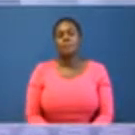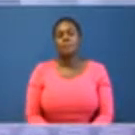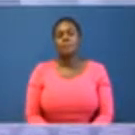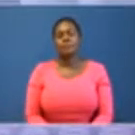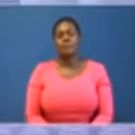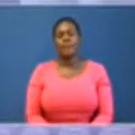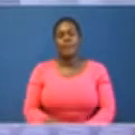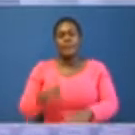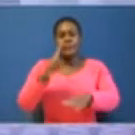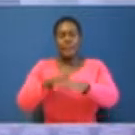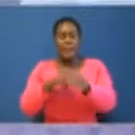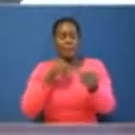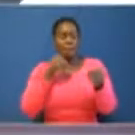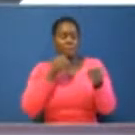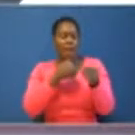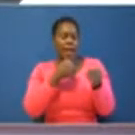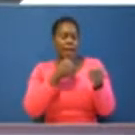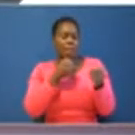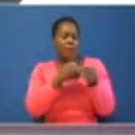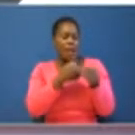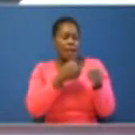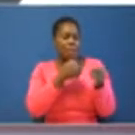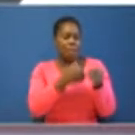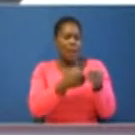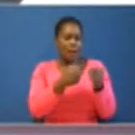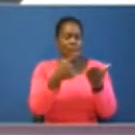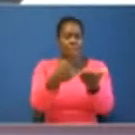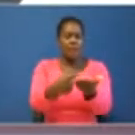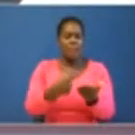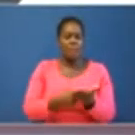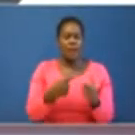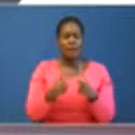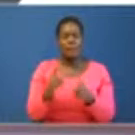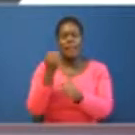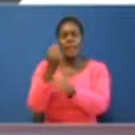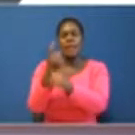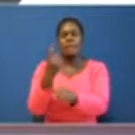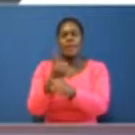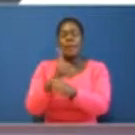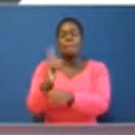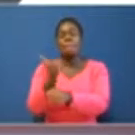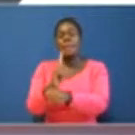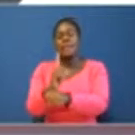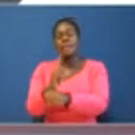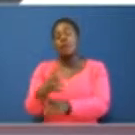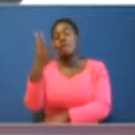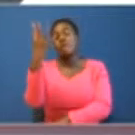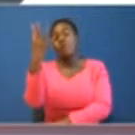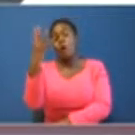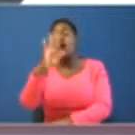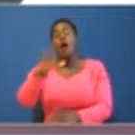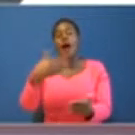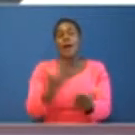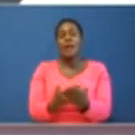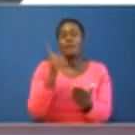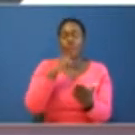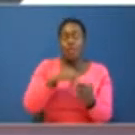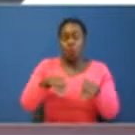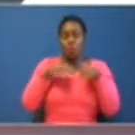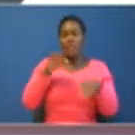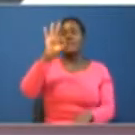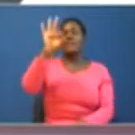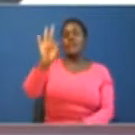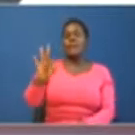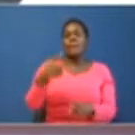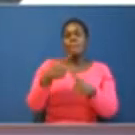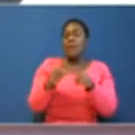well the clock is ticking indeed the debate starting in the next 11 minutes or so four candidates here waiting for another three more